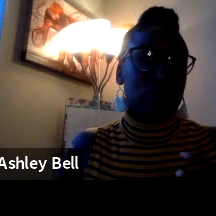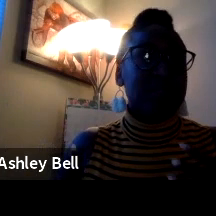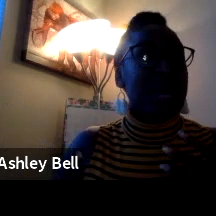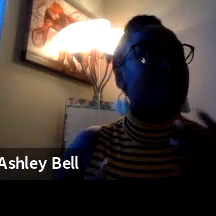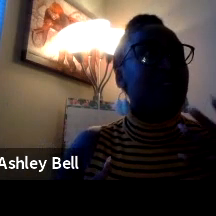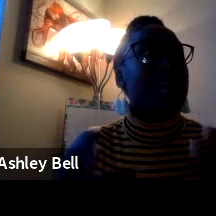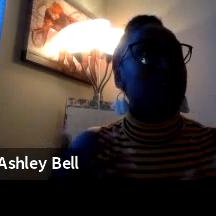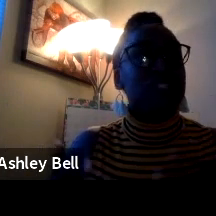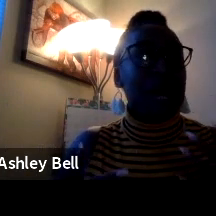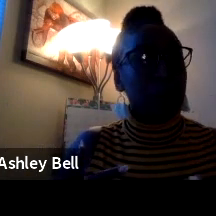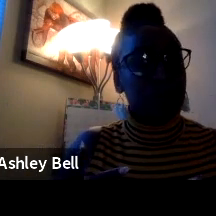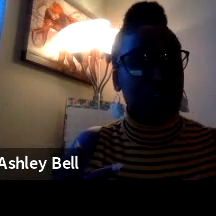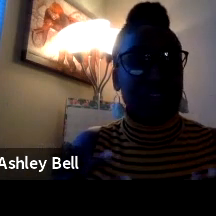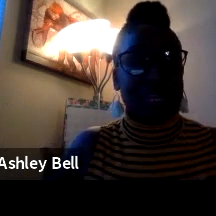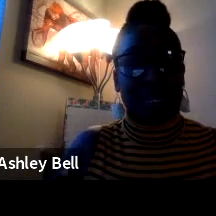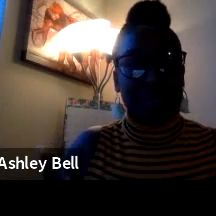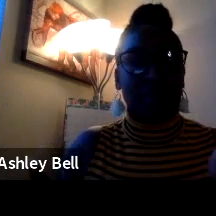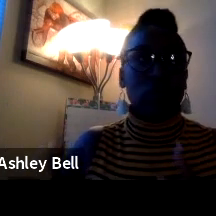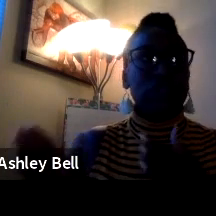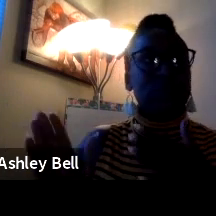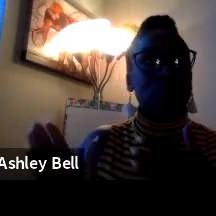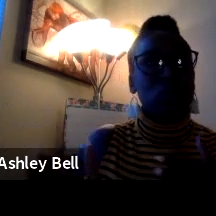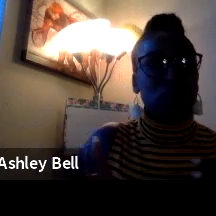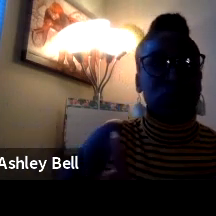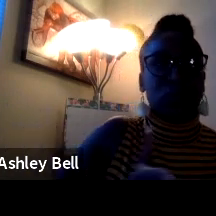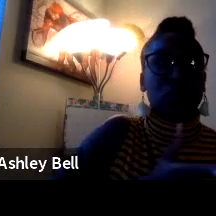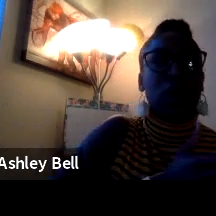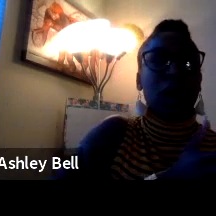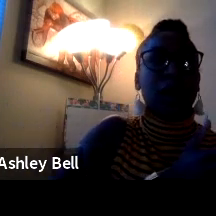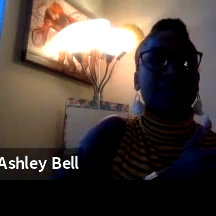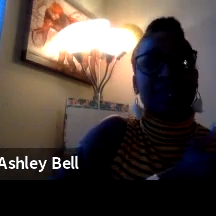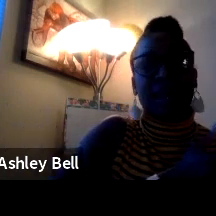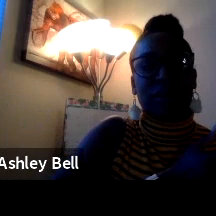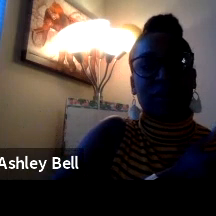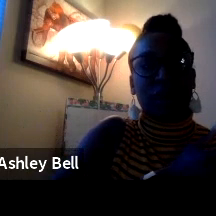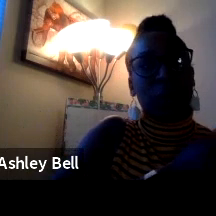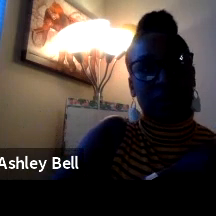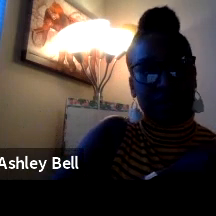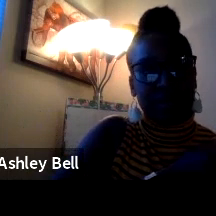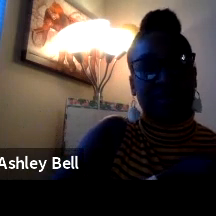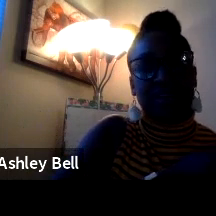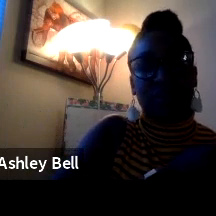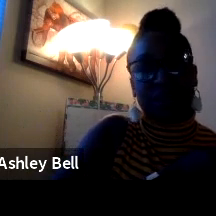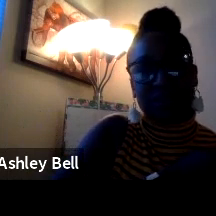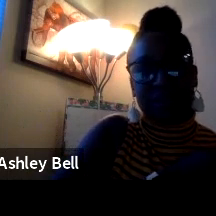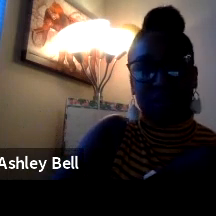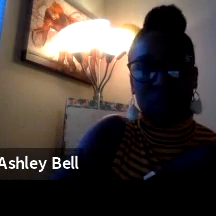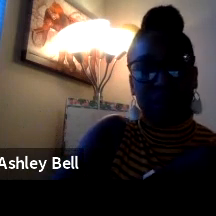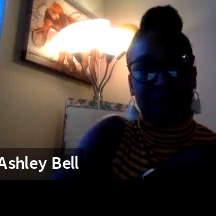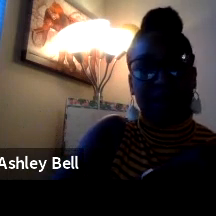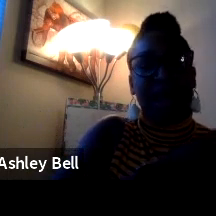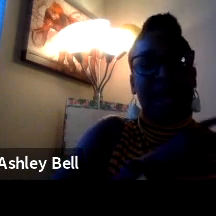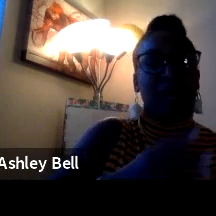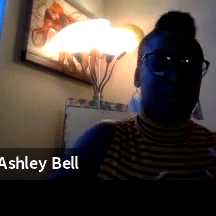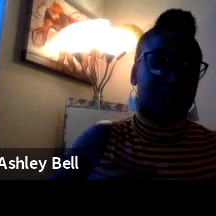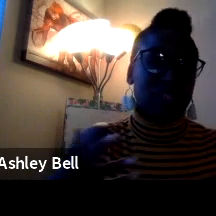allow students to have that energy output that they need in order to move to a state of awareness and a state of presence in the moment.